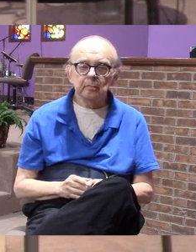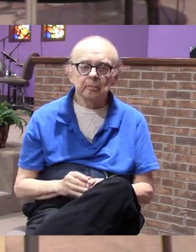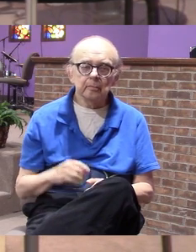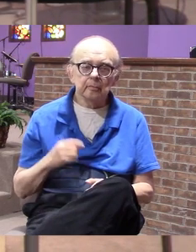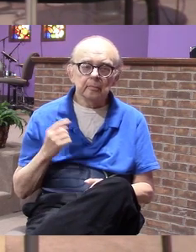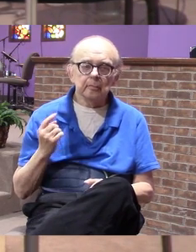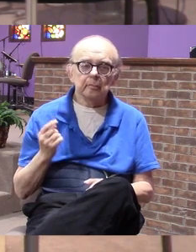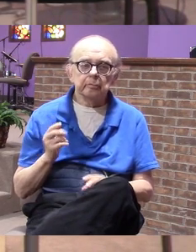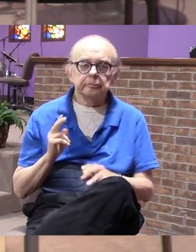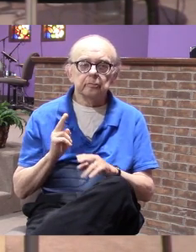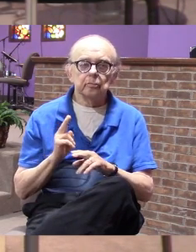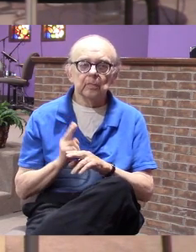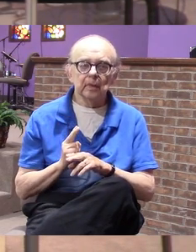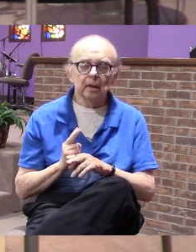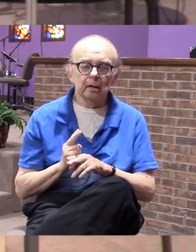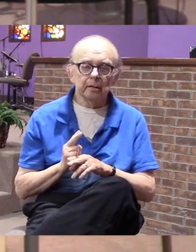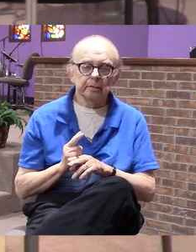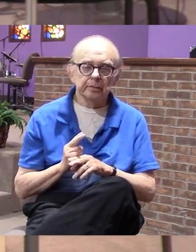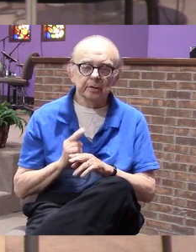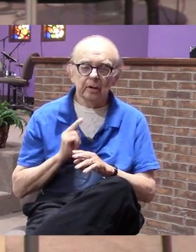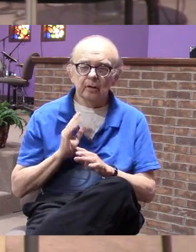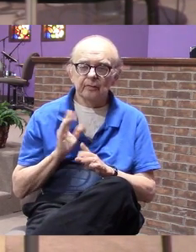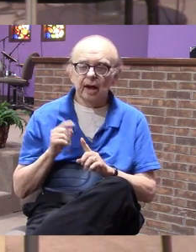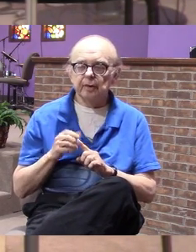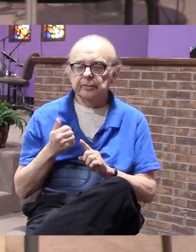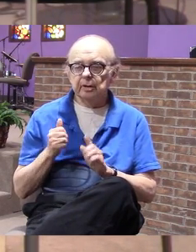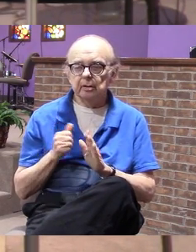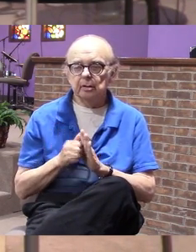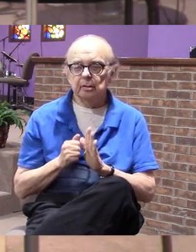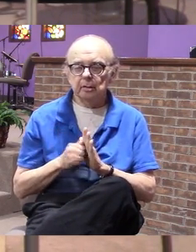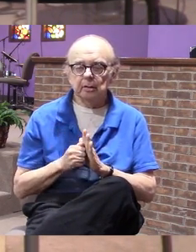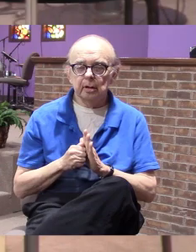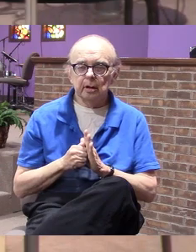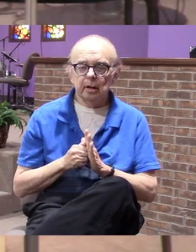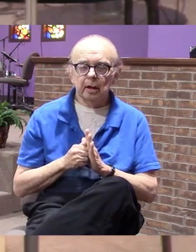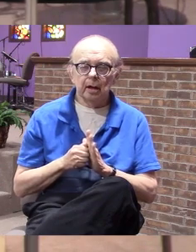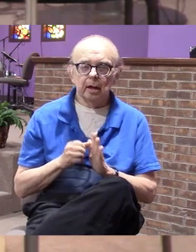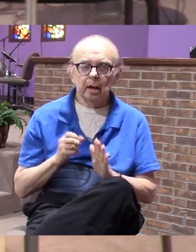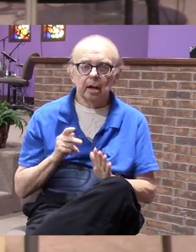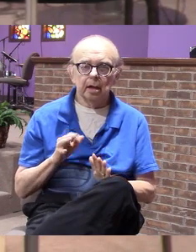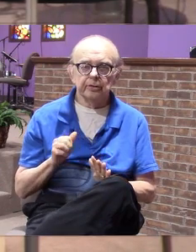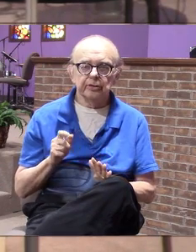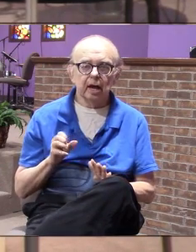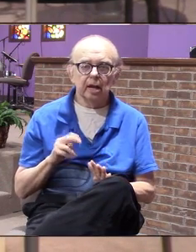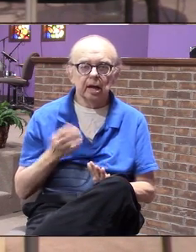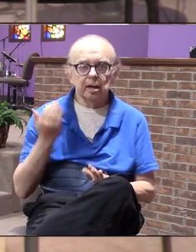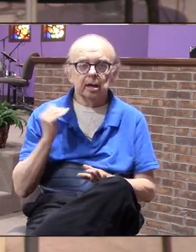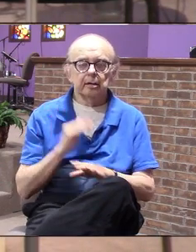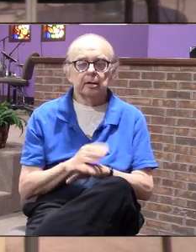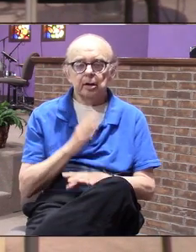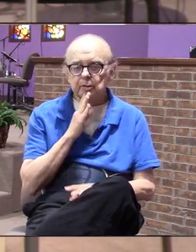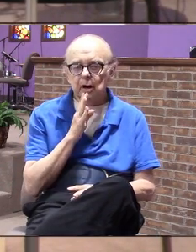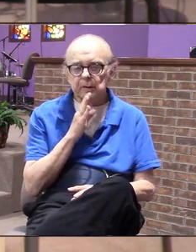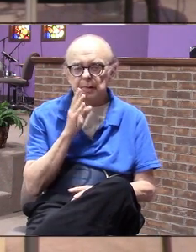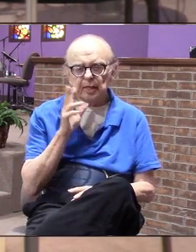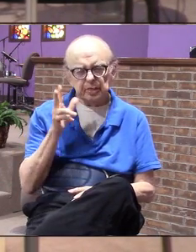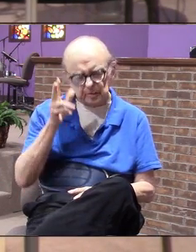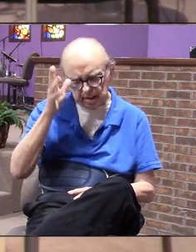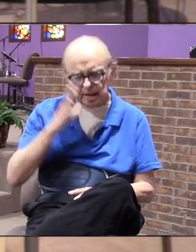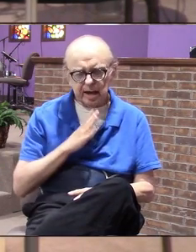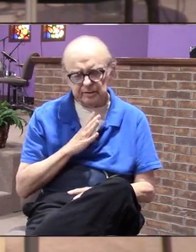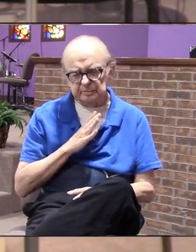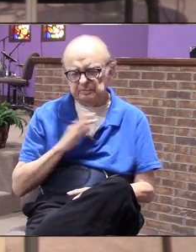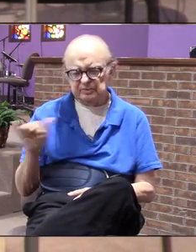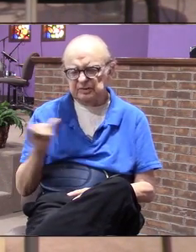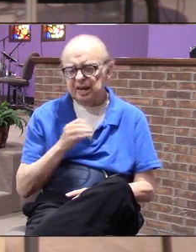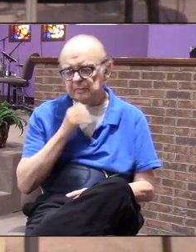we spent about 5-10 minutes at Skyline last night talking to 3 guys about the same age, and